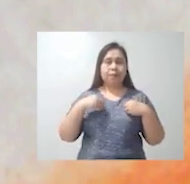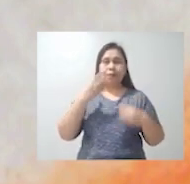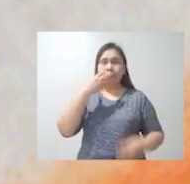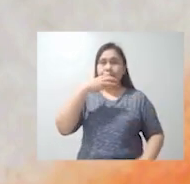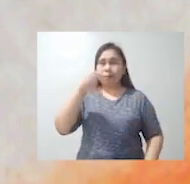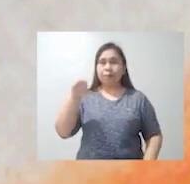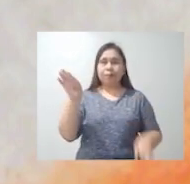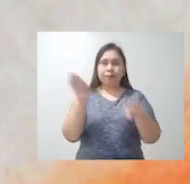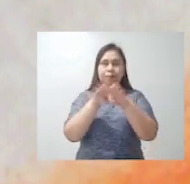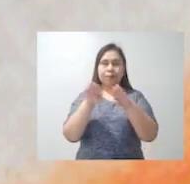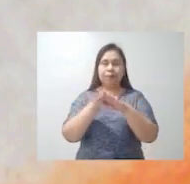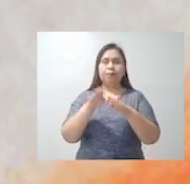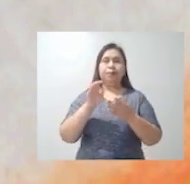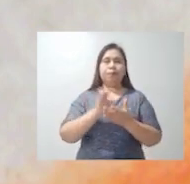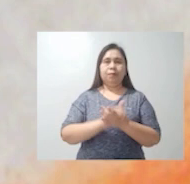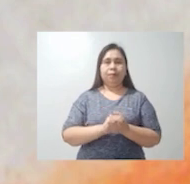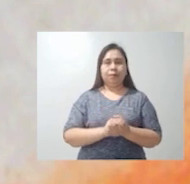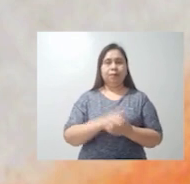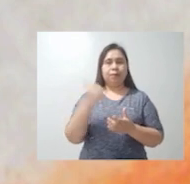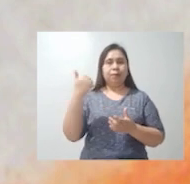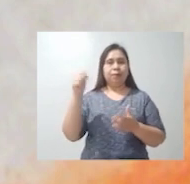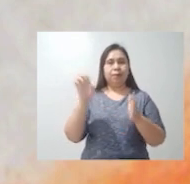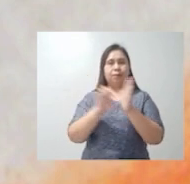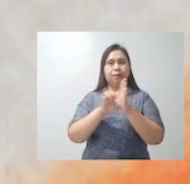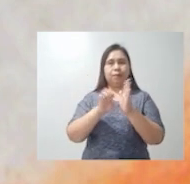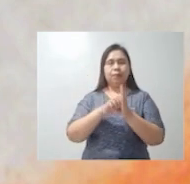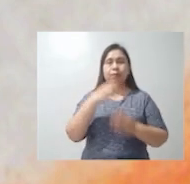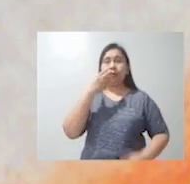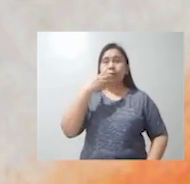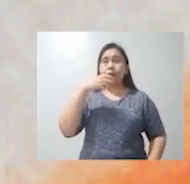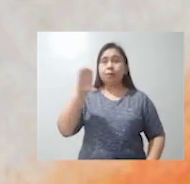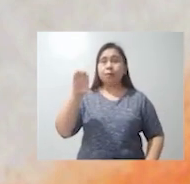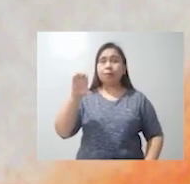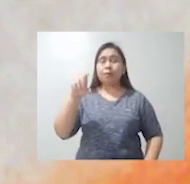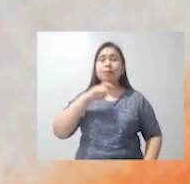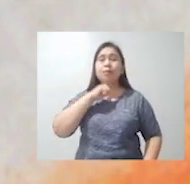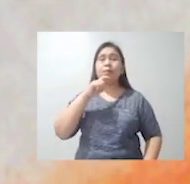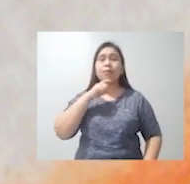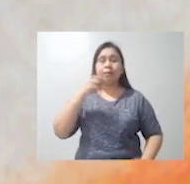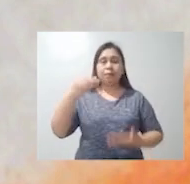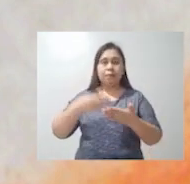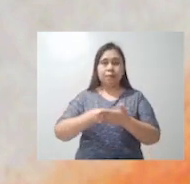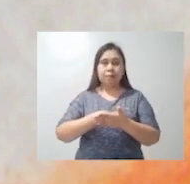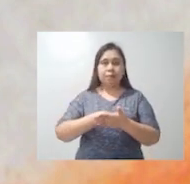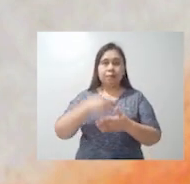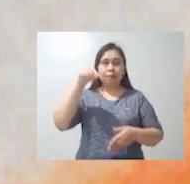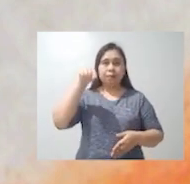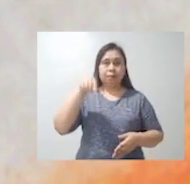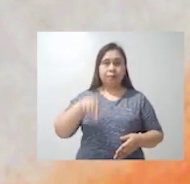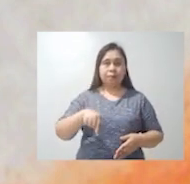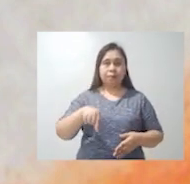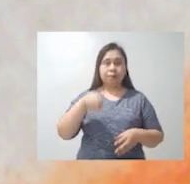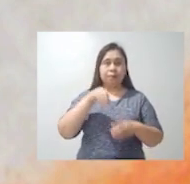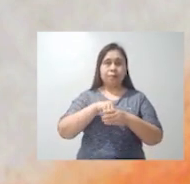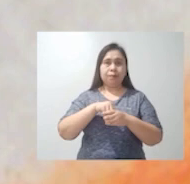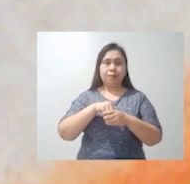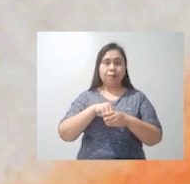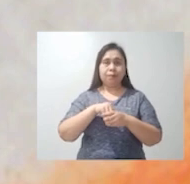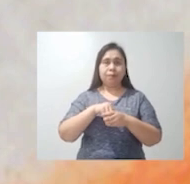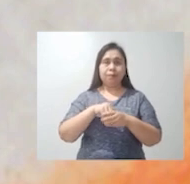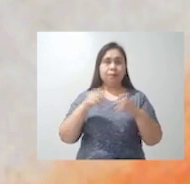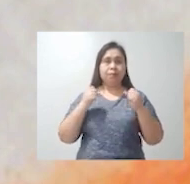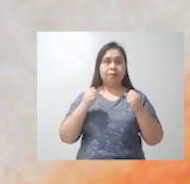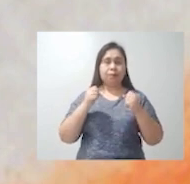equilibrium. Another example is a hot metal spoon that is dipped into a glass of cold water. So what